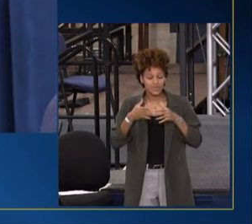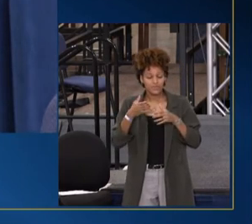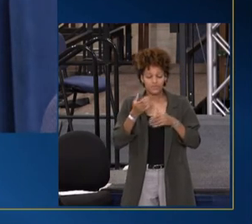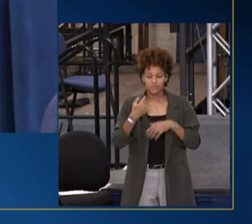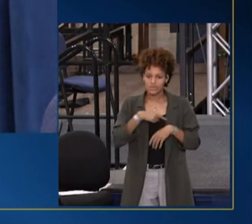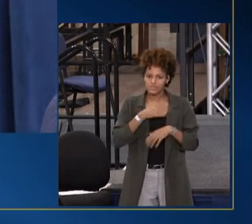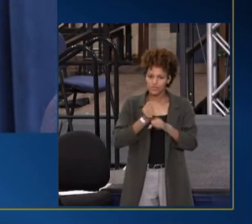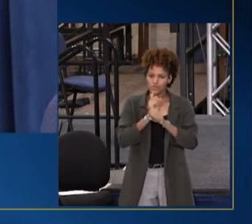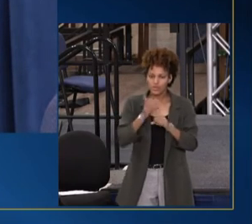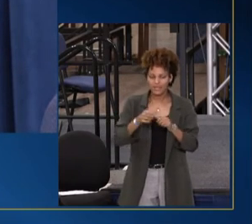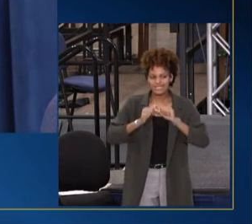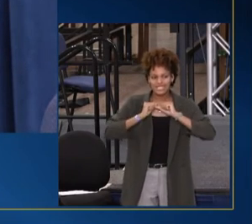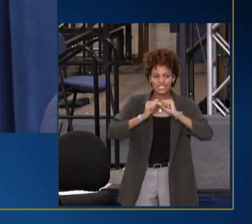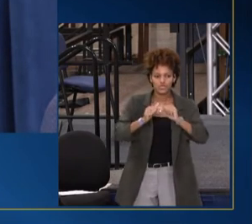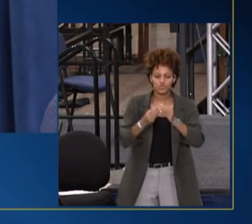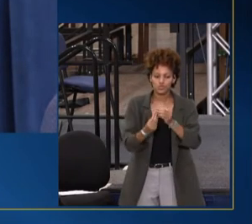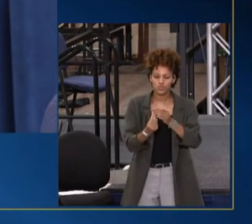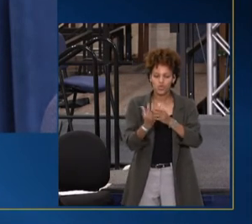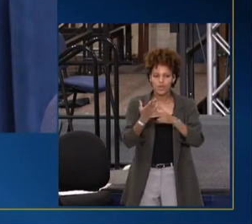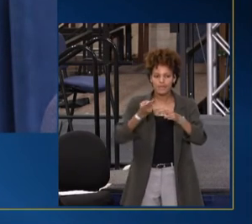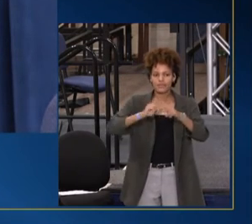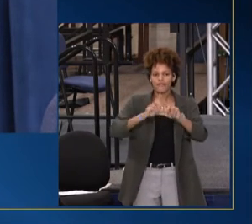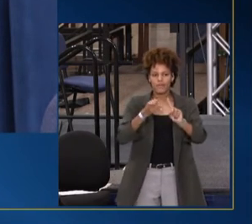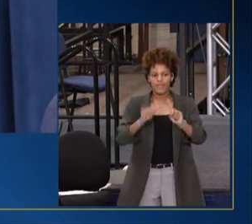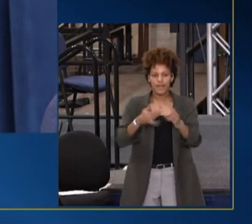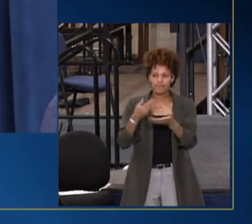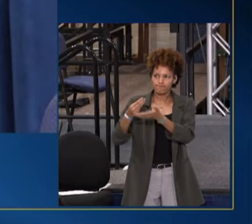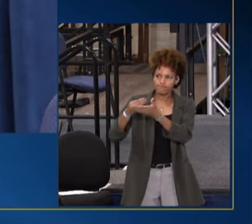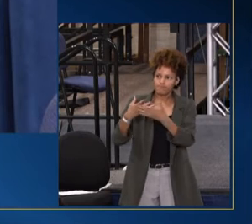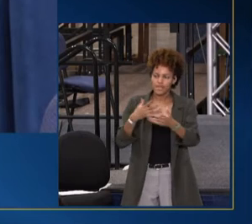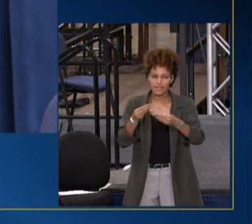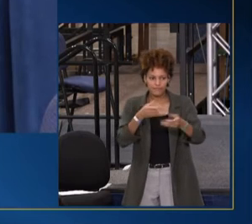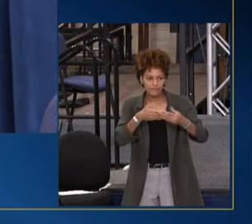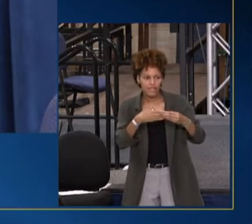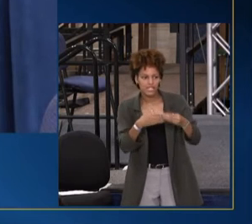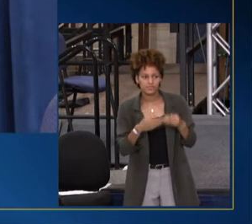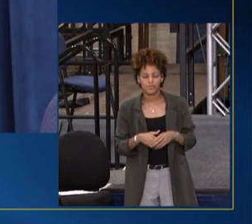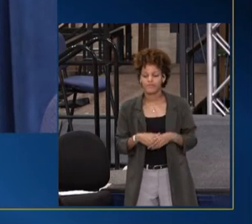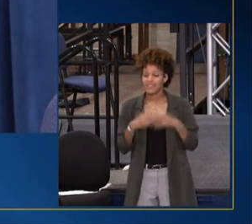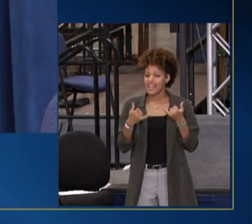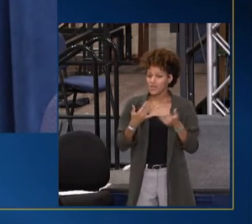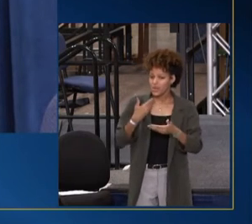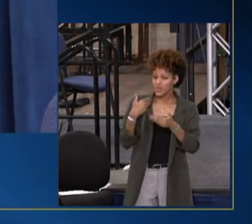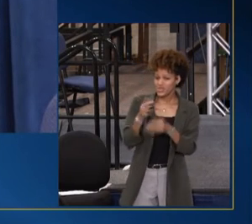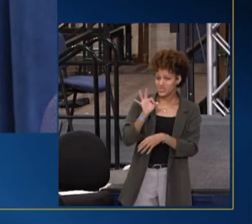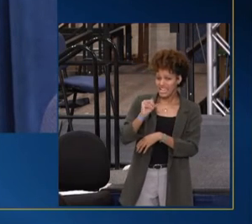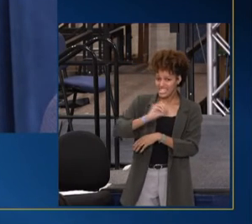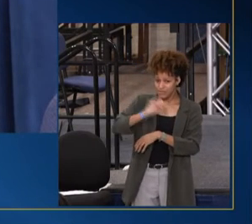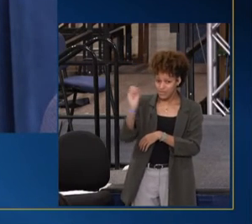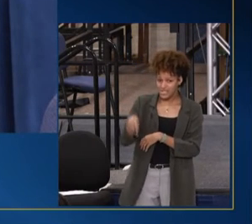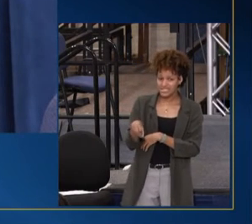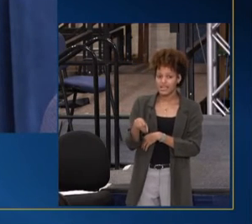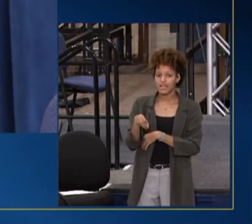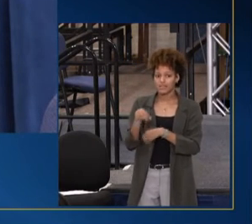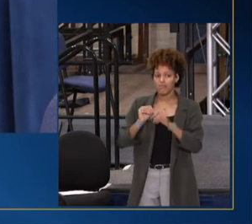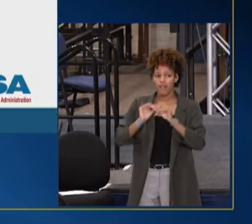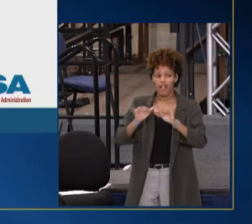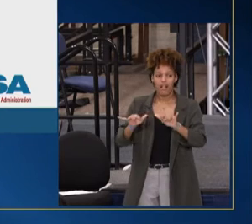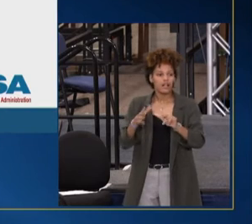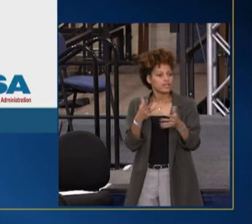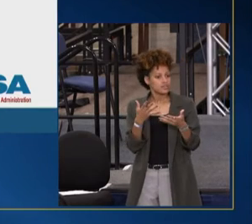As many of you know, in the Ryan White program, we have now reached close to 90% viral suppression of people who are engaged in